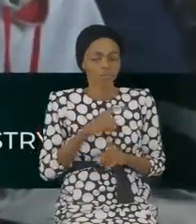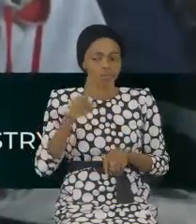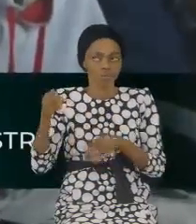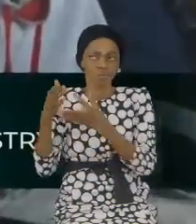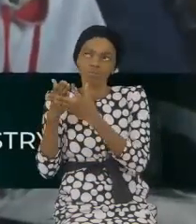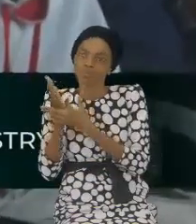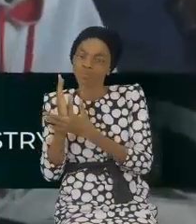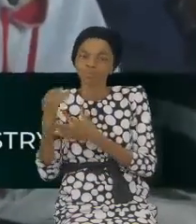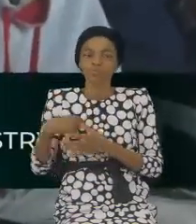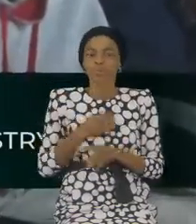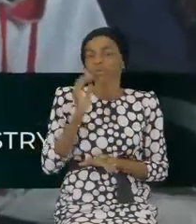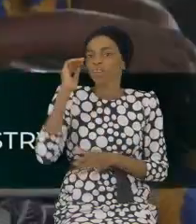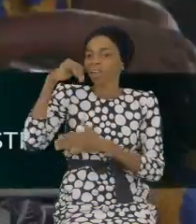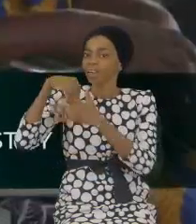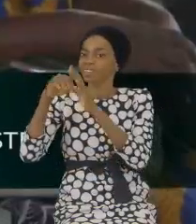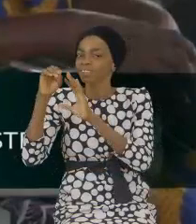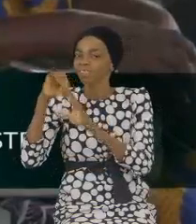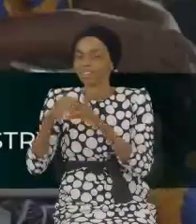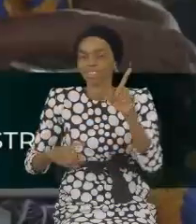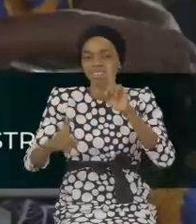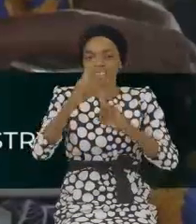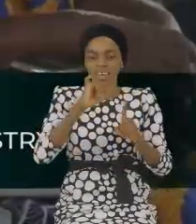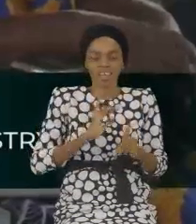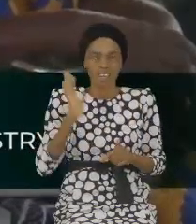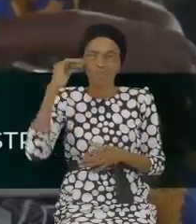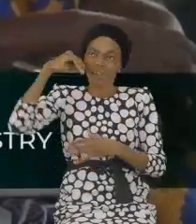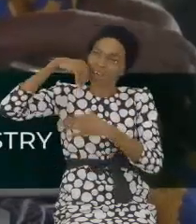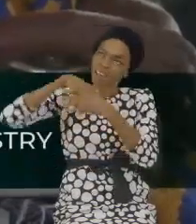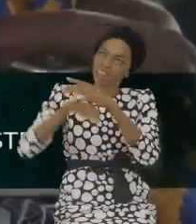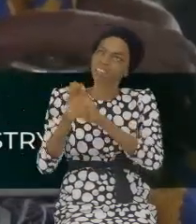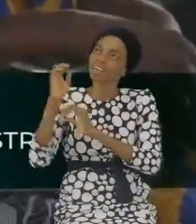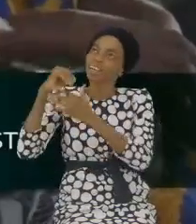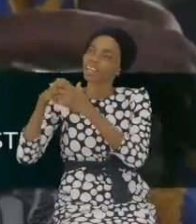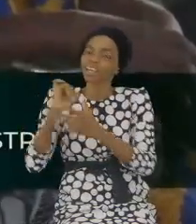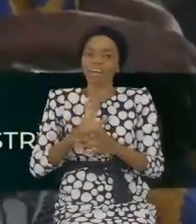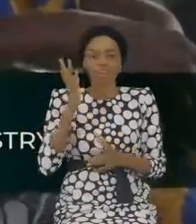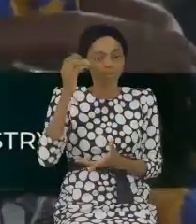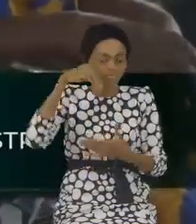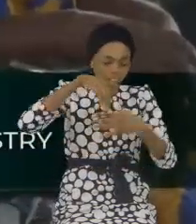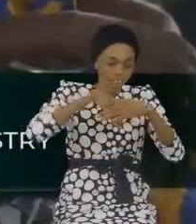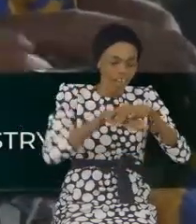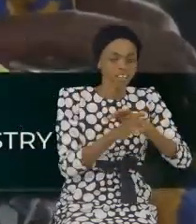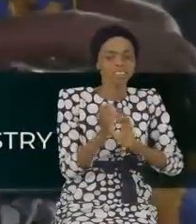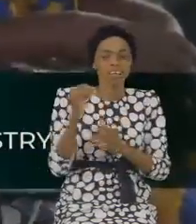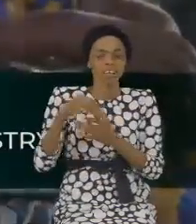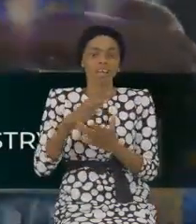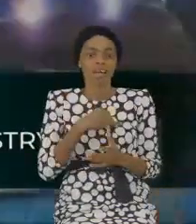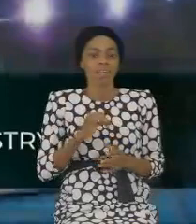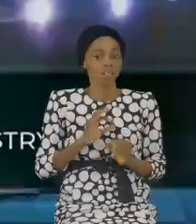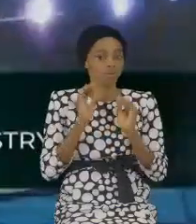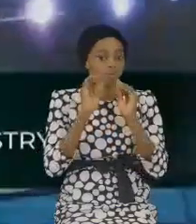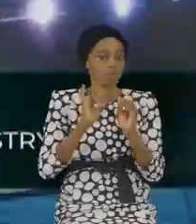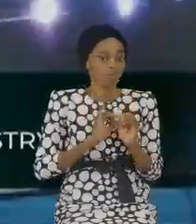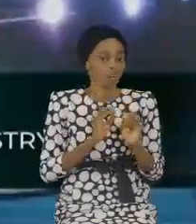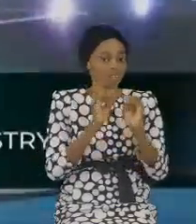enter in. I am going to enter in. I said I'm going to enter in. And the people I teach, and the people